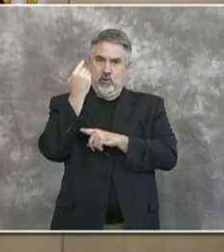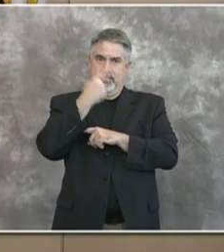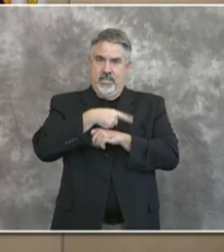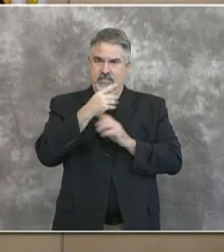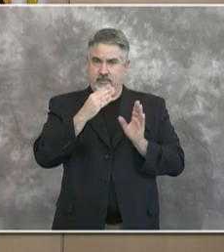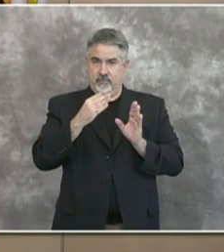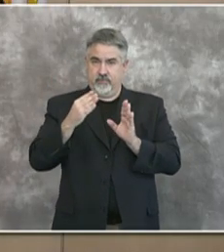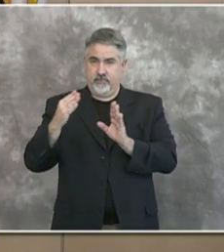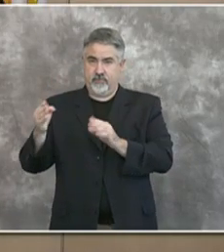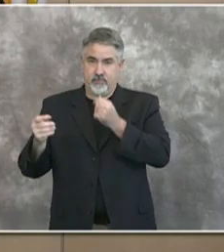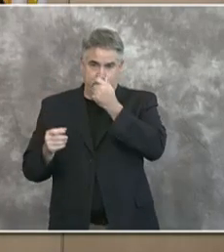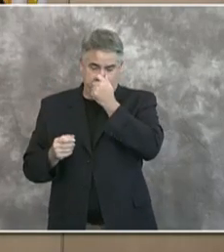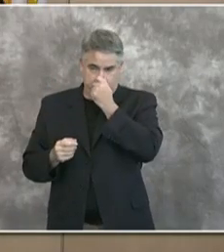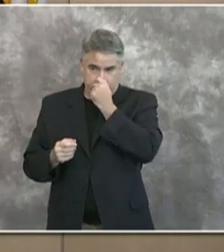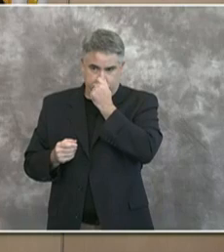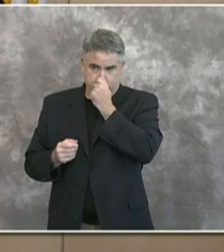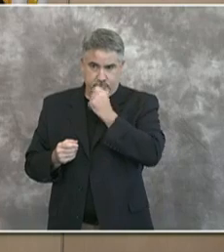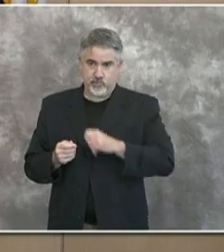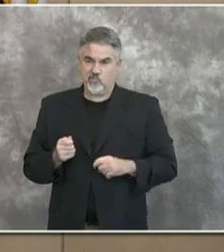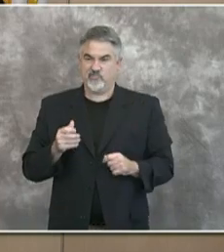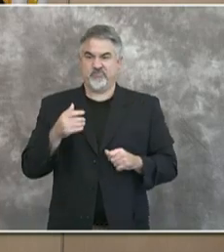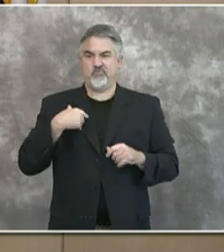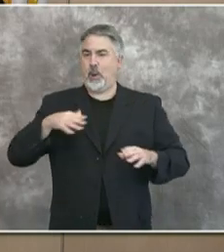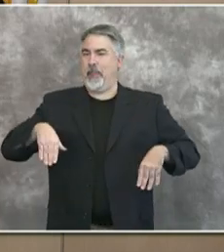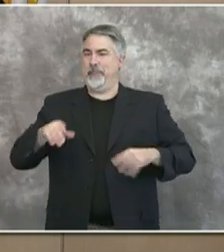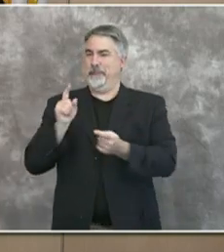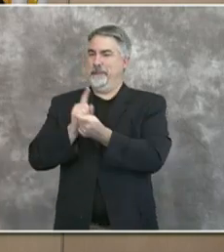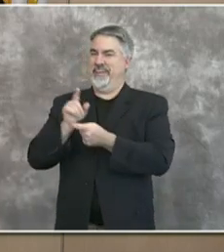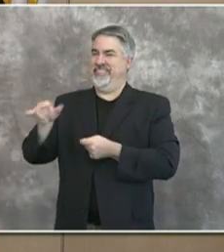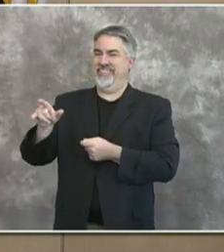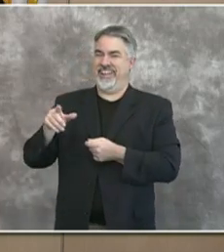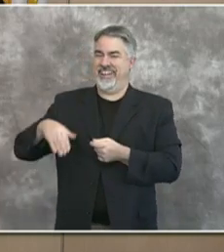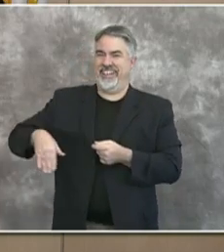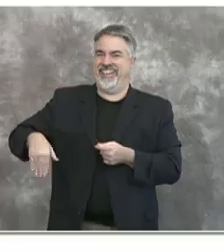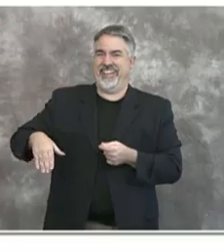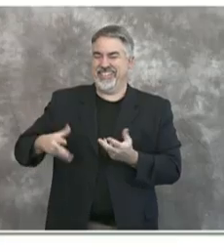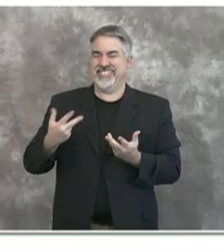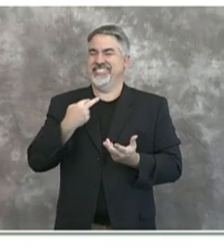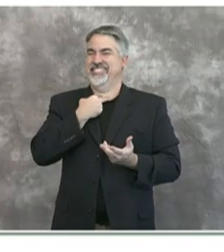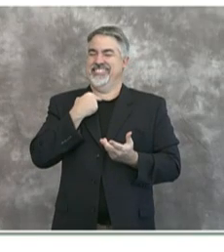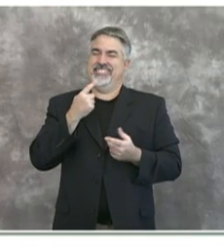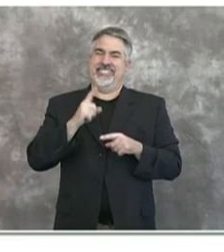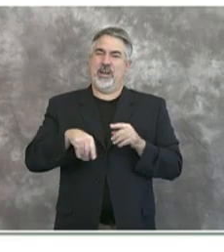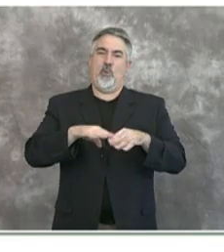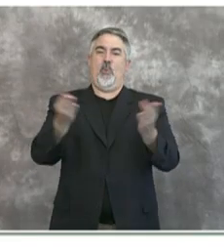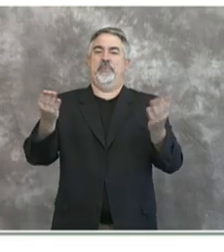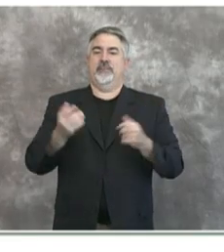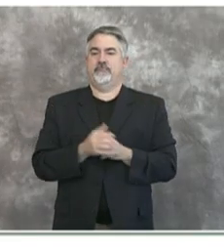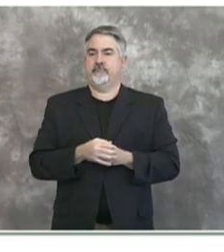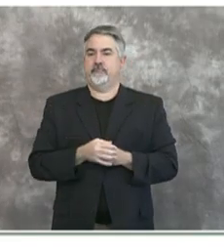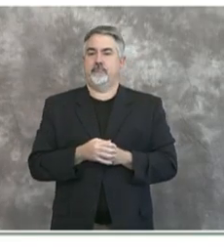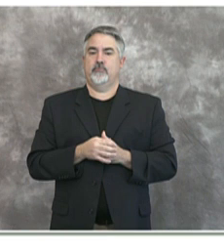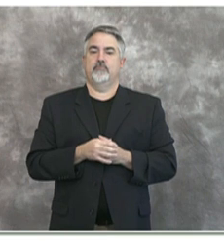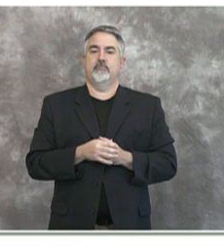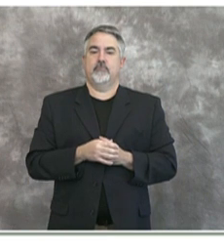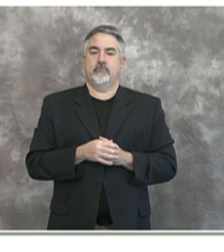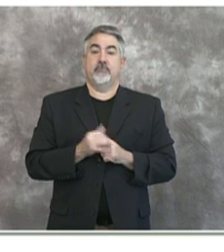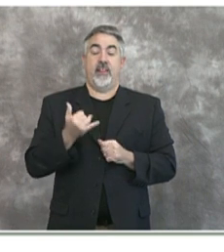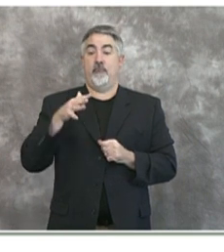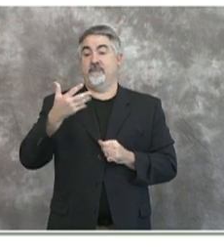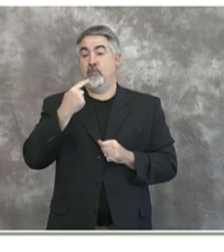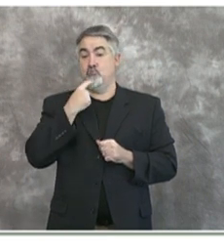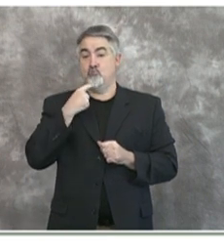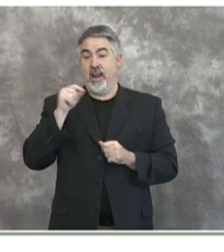course so that we can reach that metric. The fifth metric is the one that's circled in red, and that is related